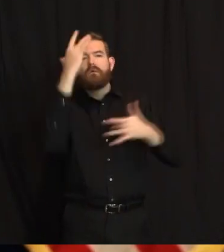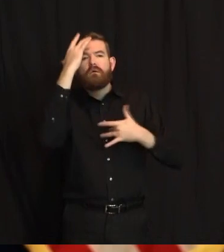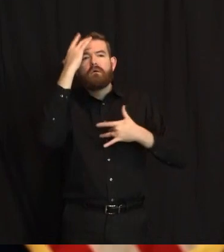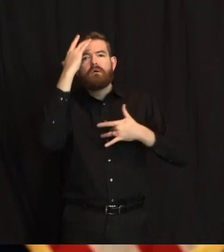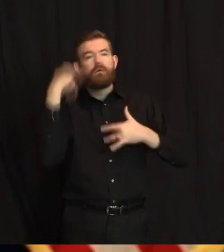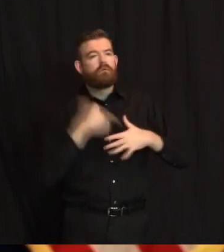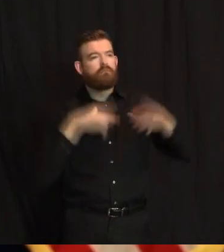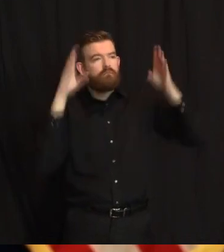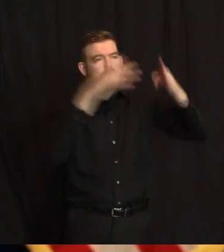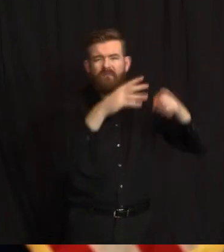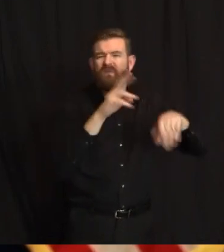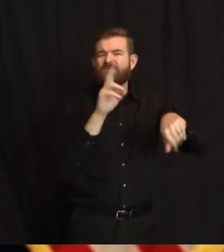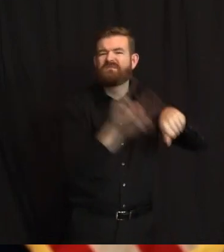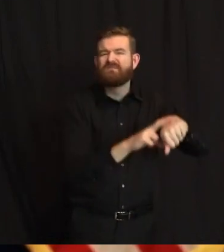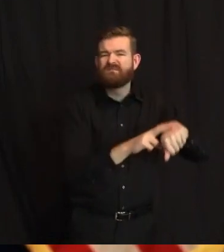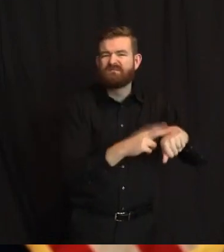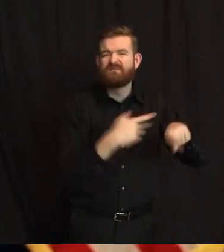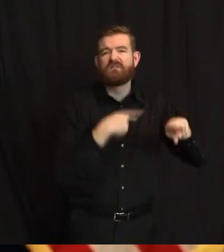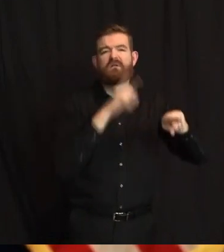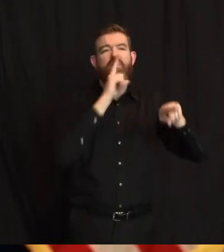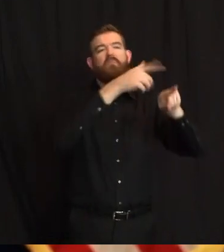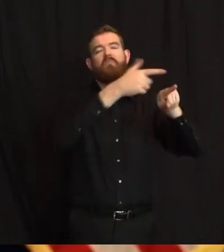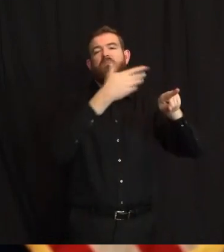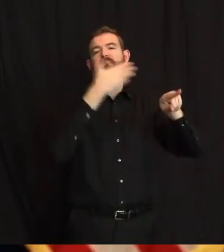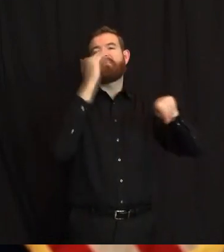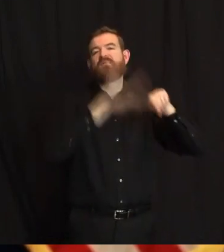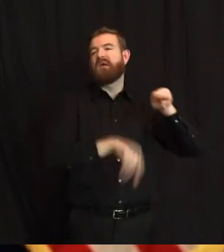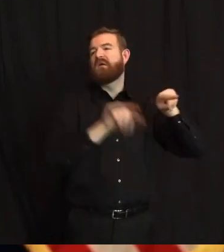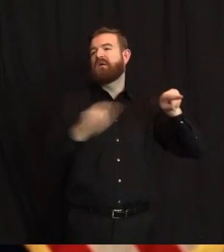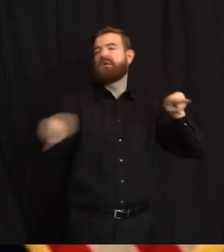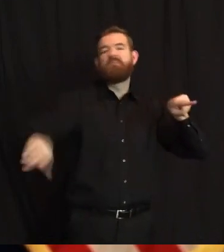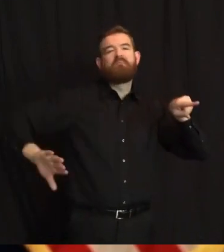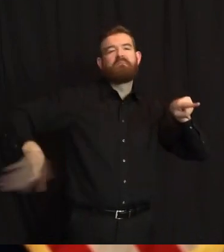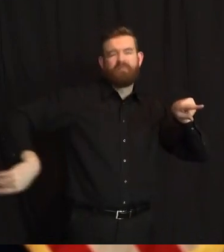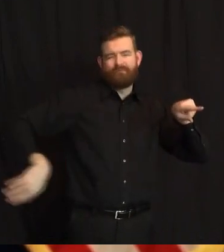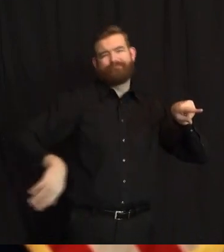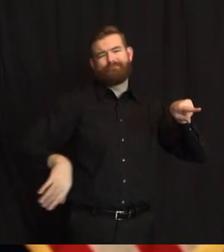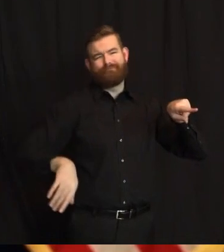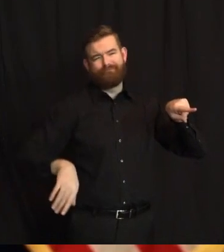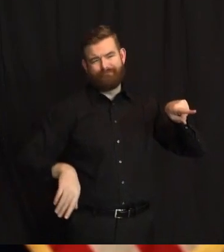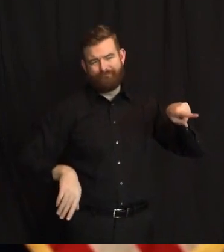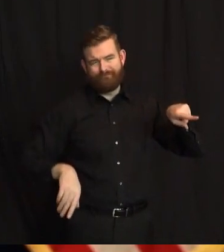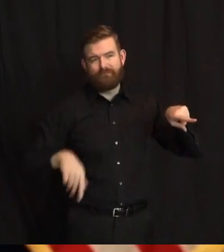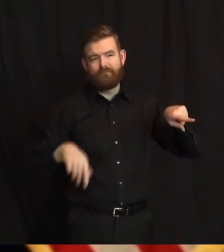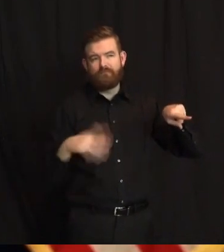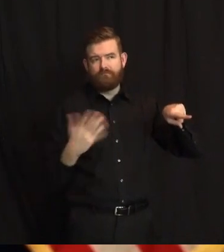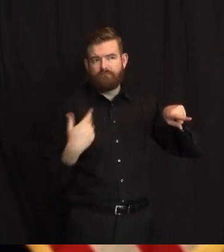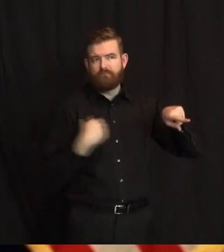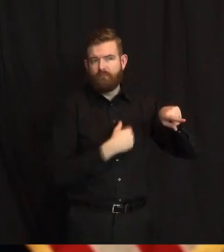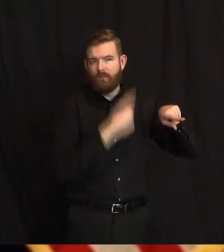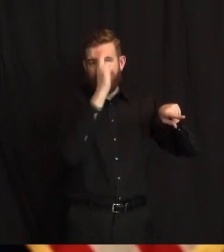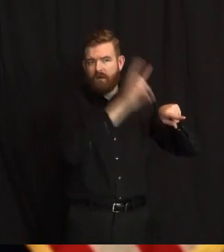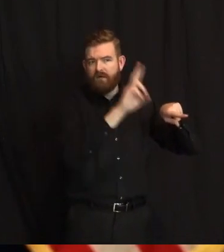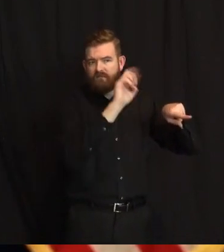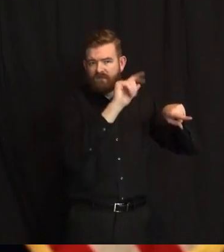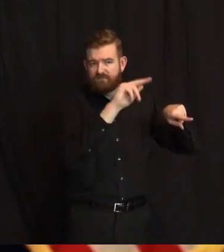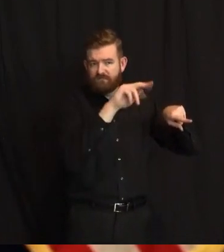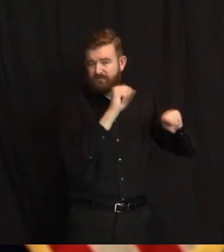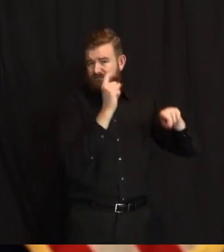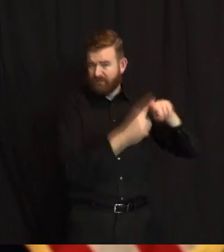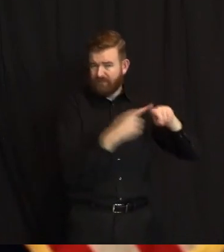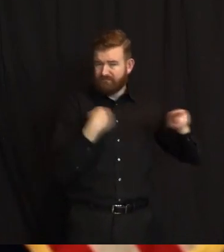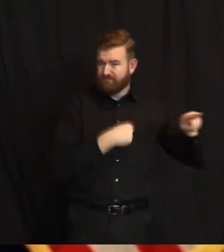order or prioritization. We can be both the following: salute our veterans, thank them for their service to our nation, and do the